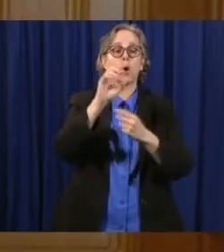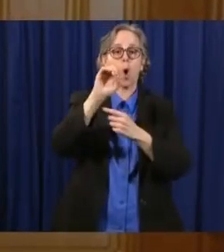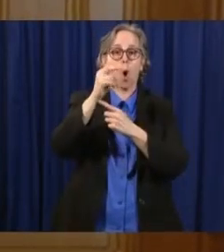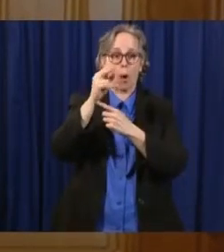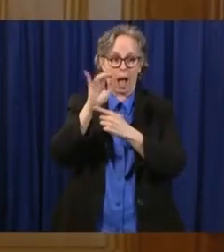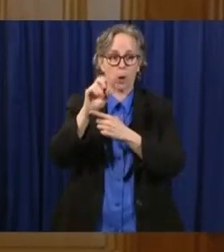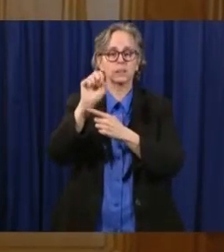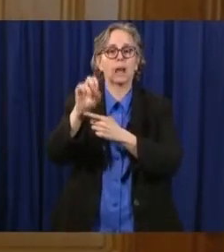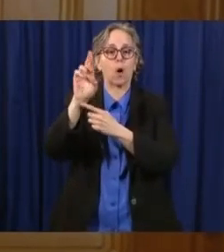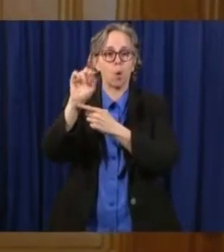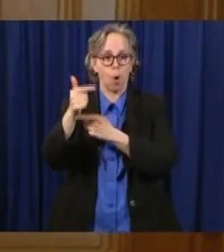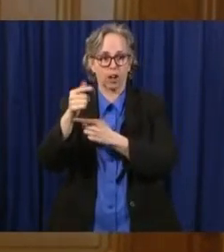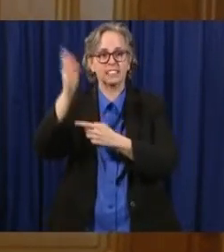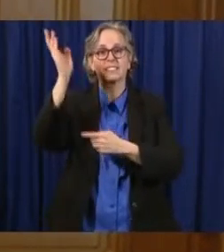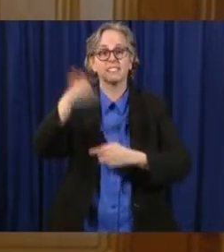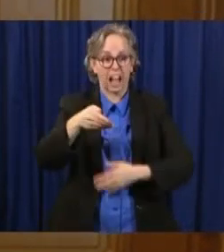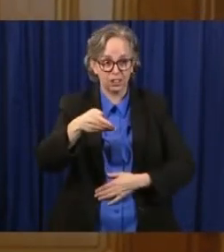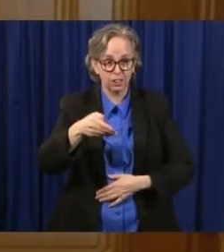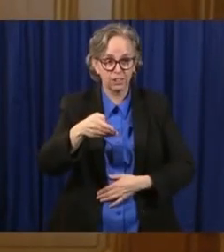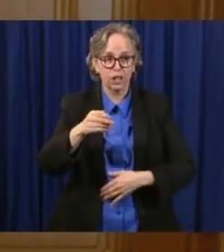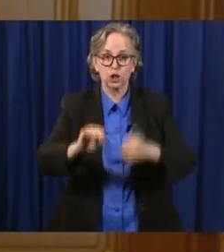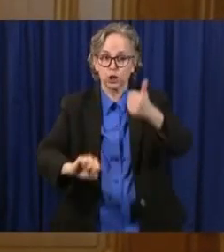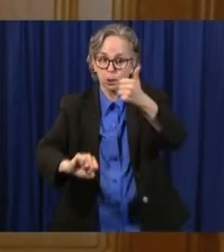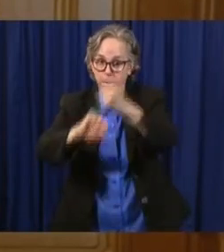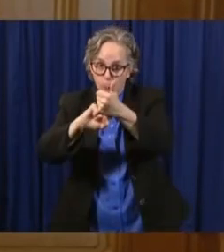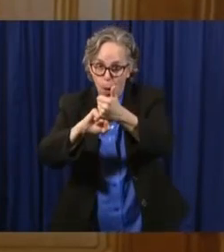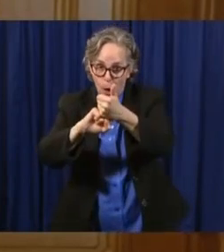ohio.org/support-local-ohio to see the restaurants. Again, that's